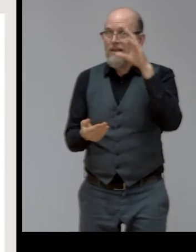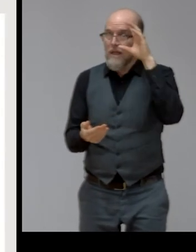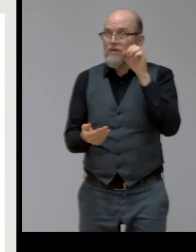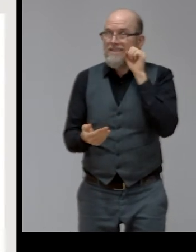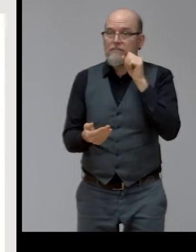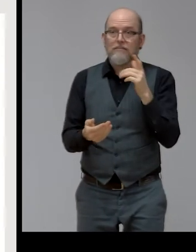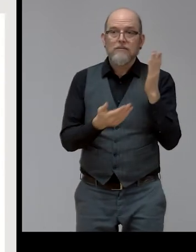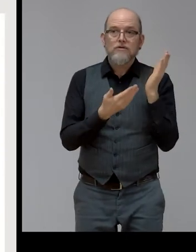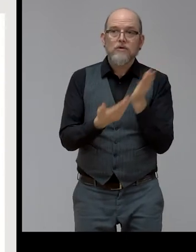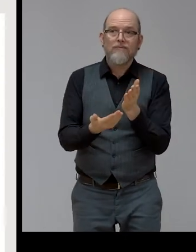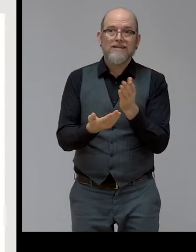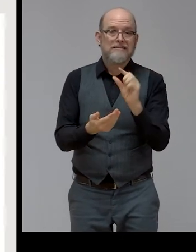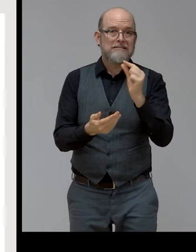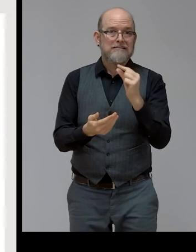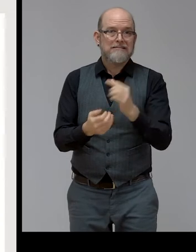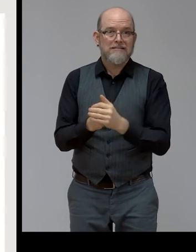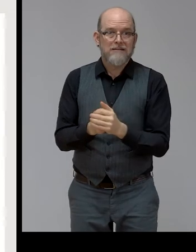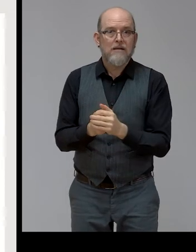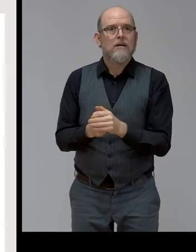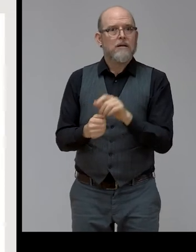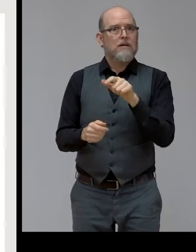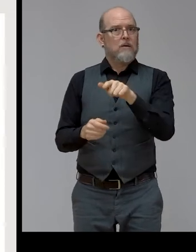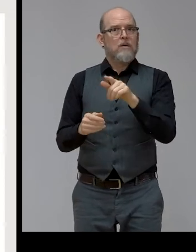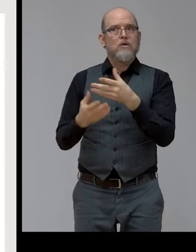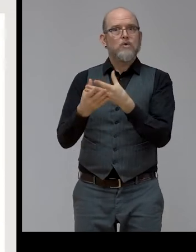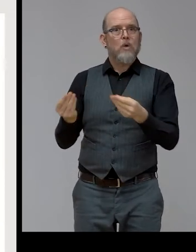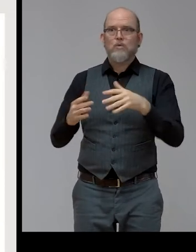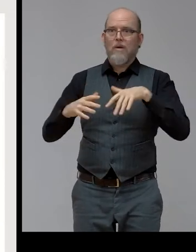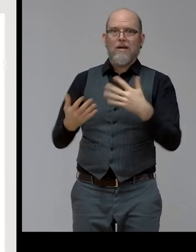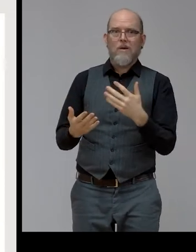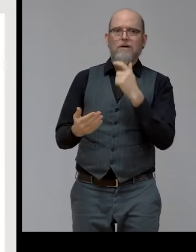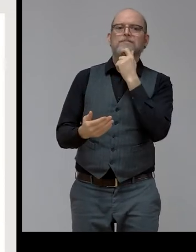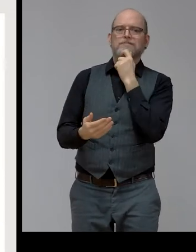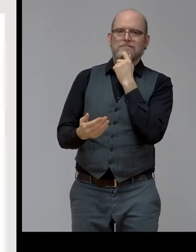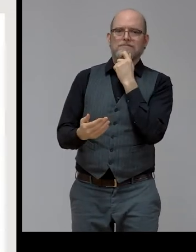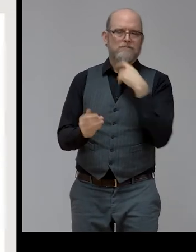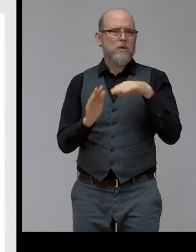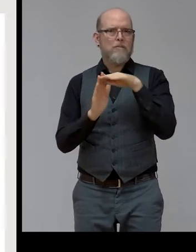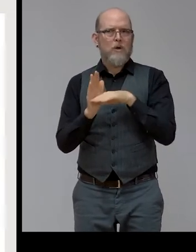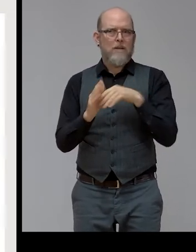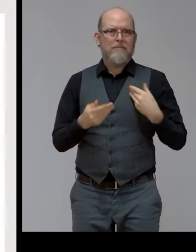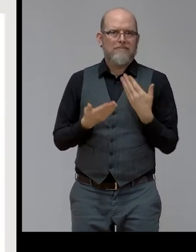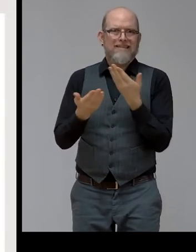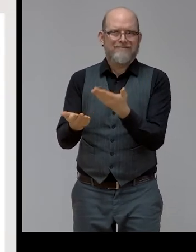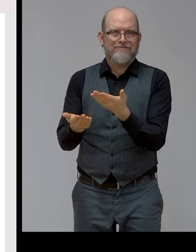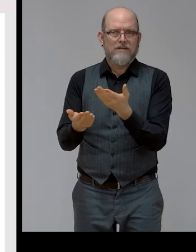the solution they offer various programs and job coach approach to people with Down